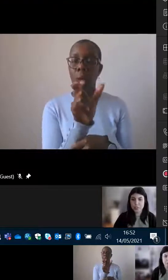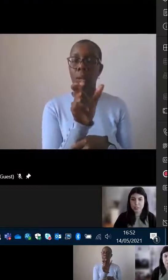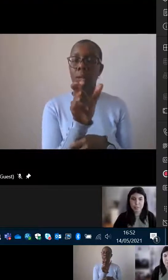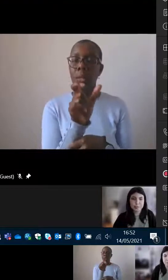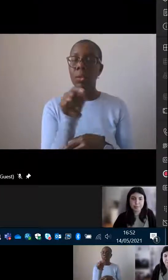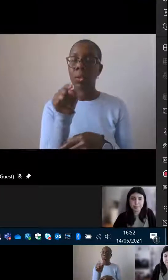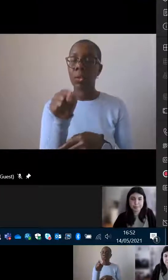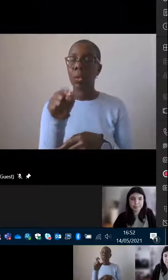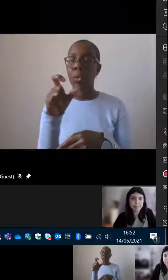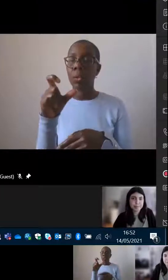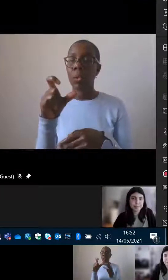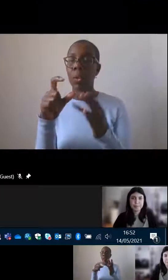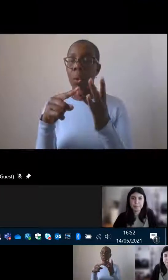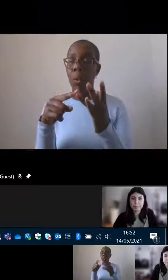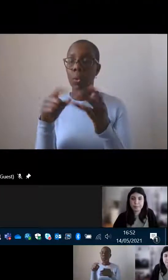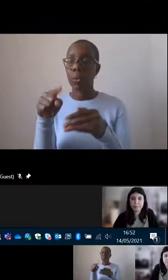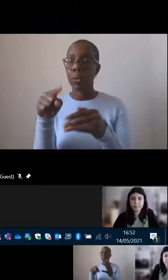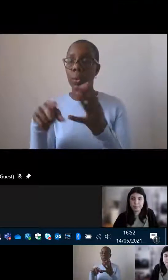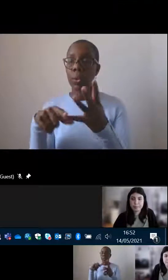.co.uk.